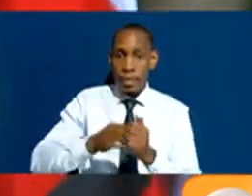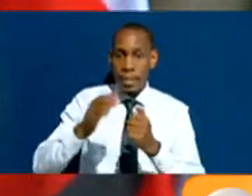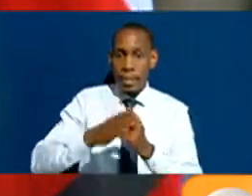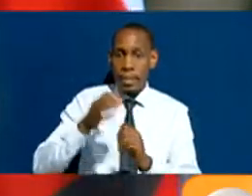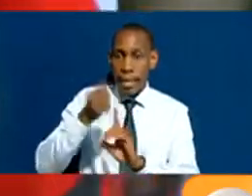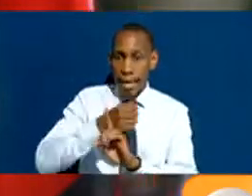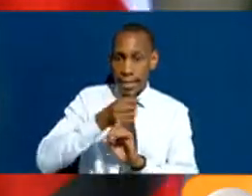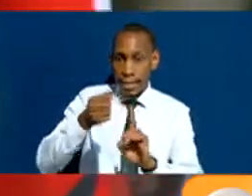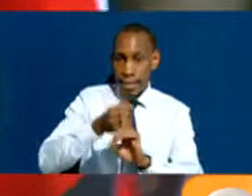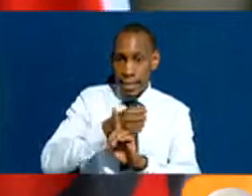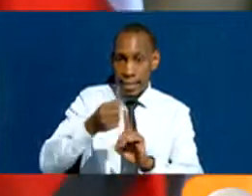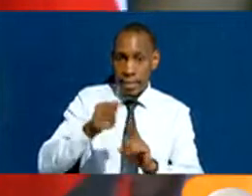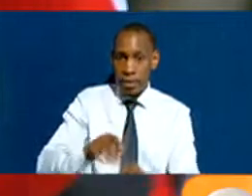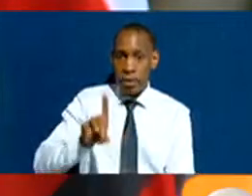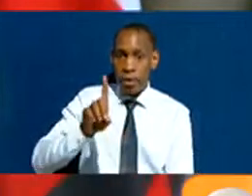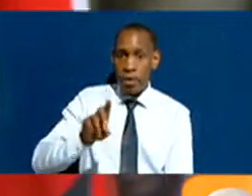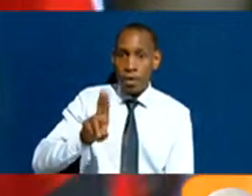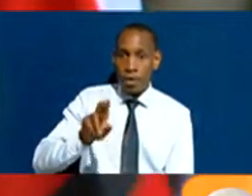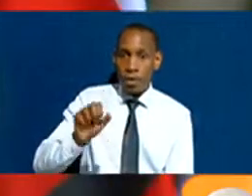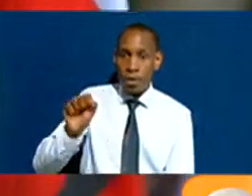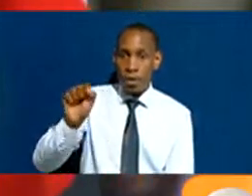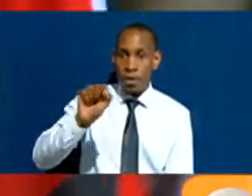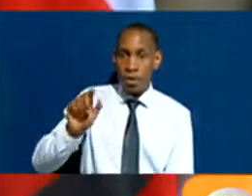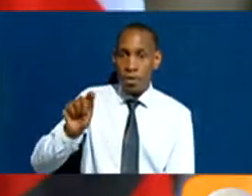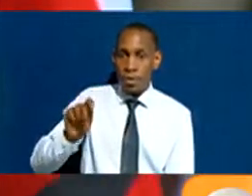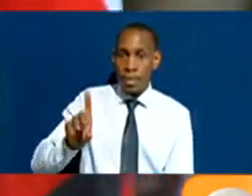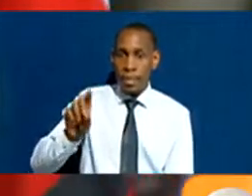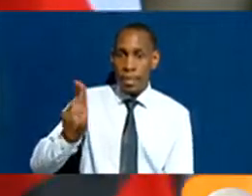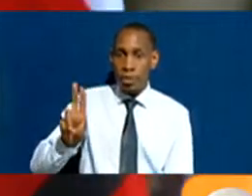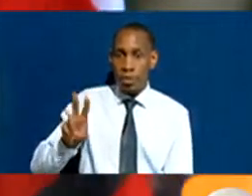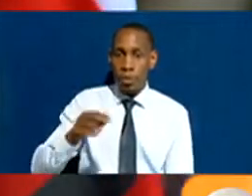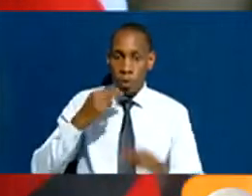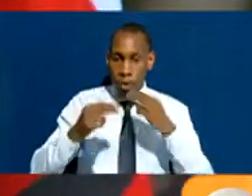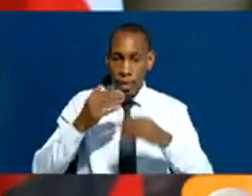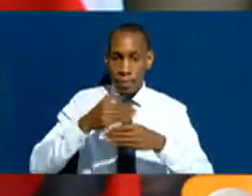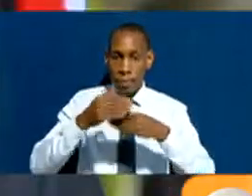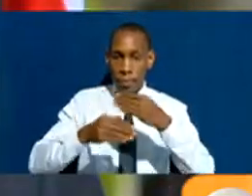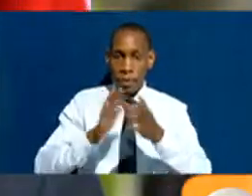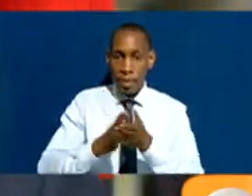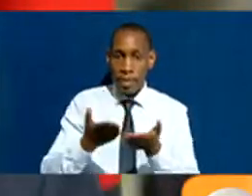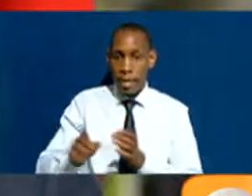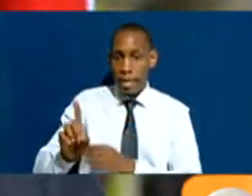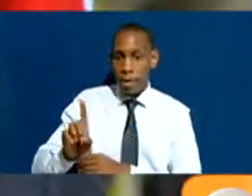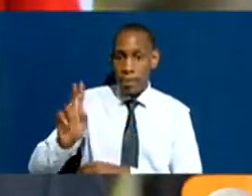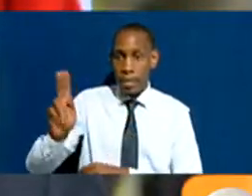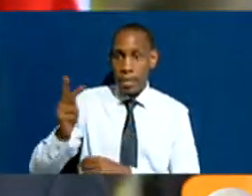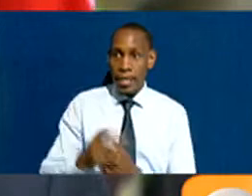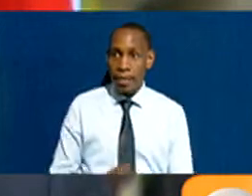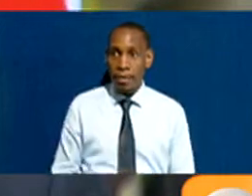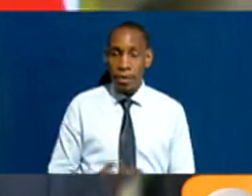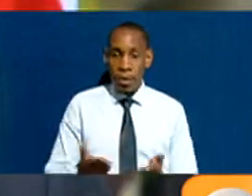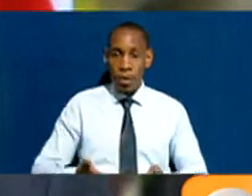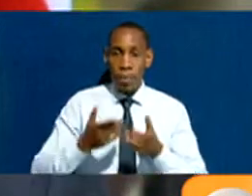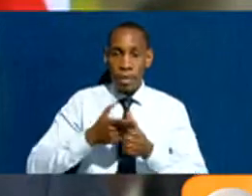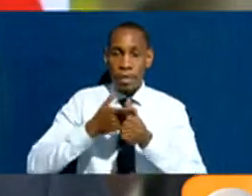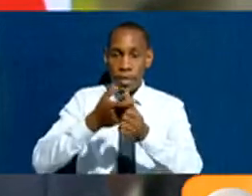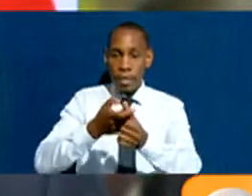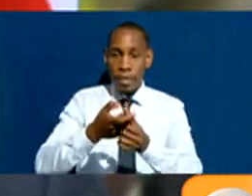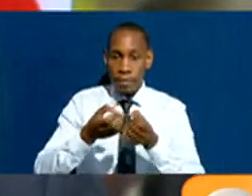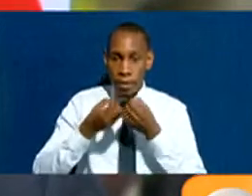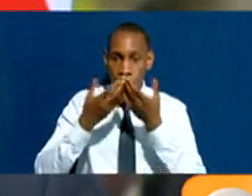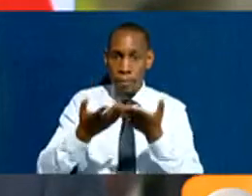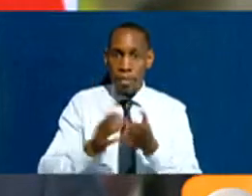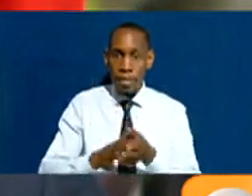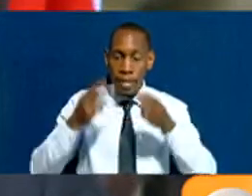2019 attack on the Dusit D2 hotel complex in Nairobi, Kenya. By offering rewards for information